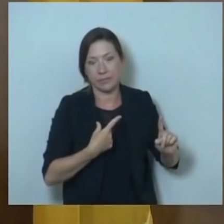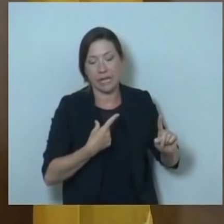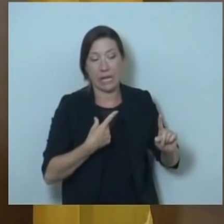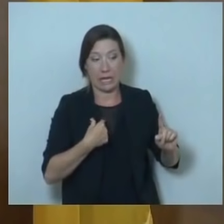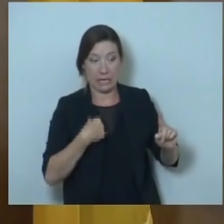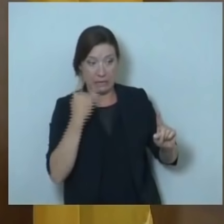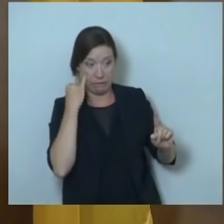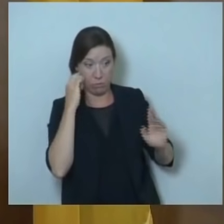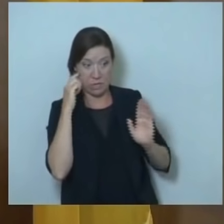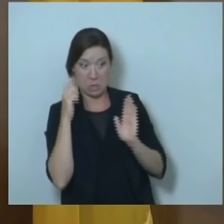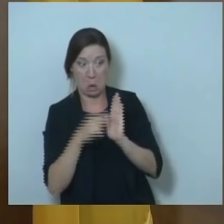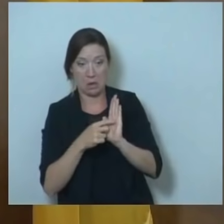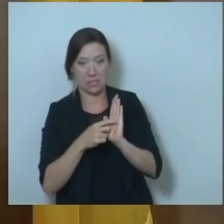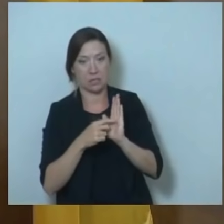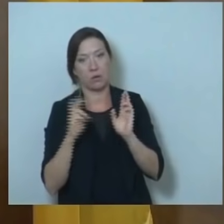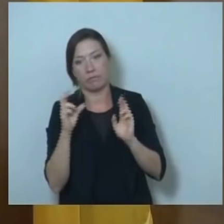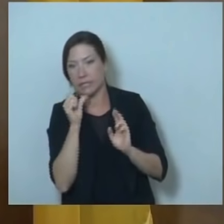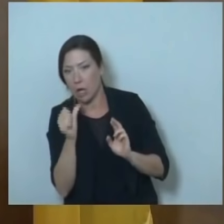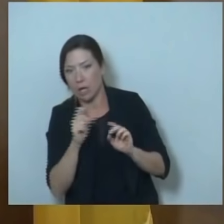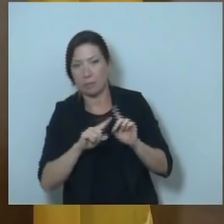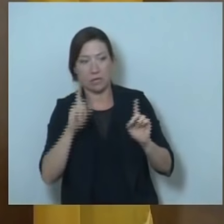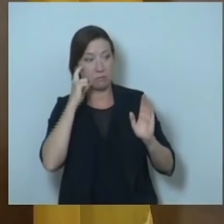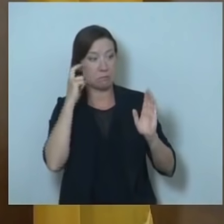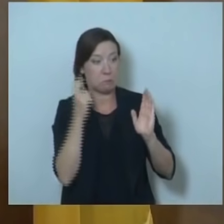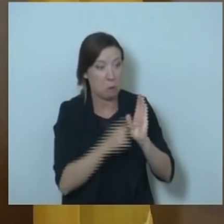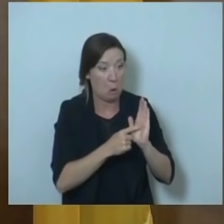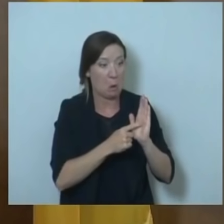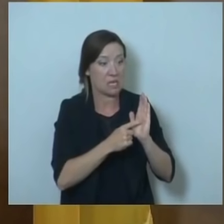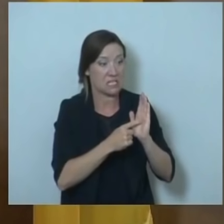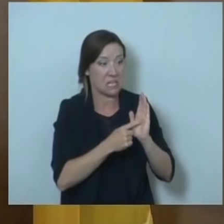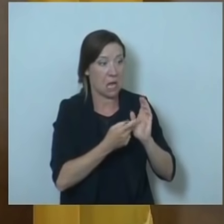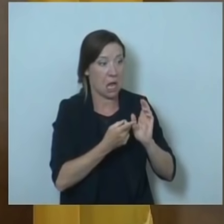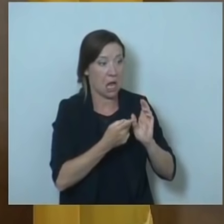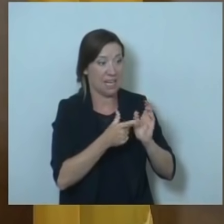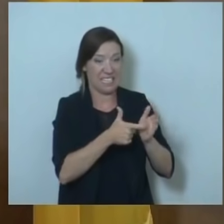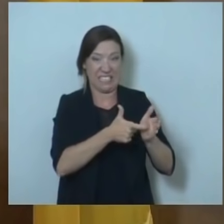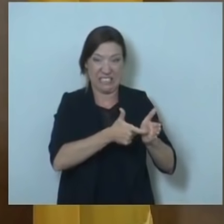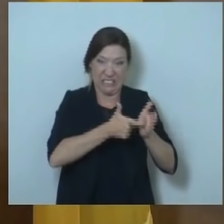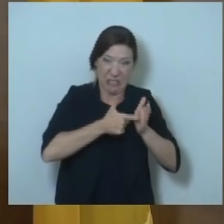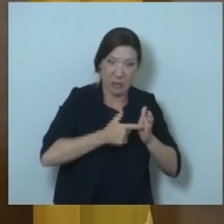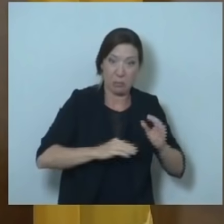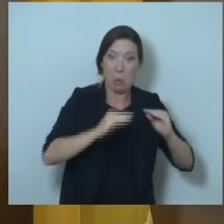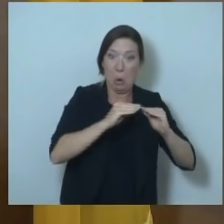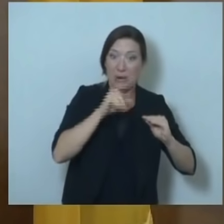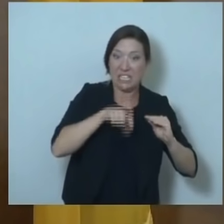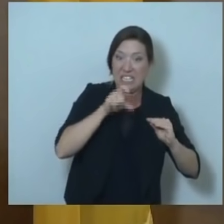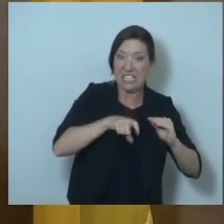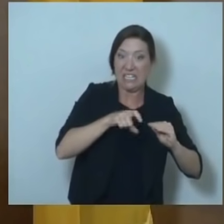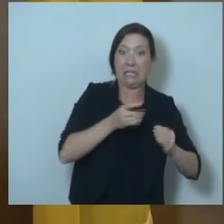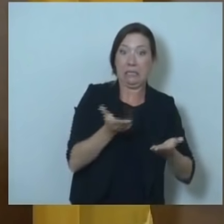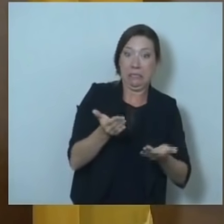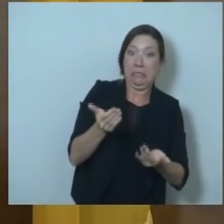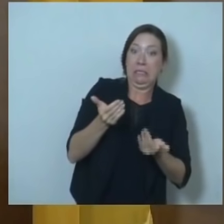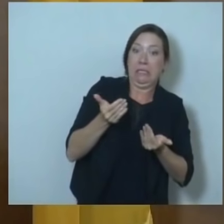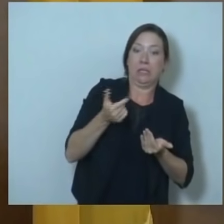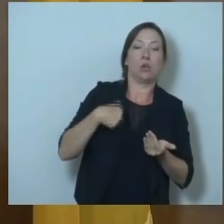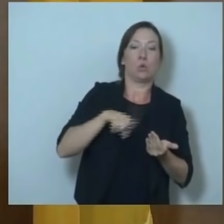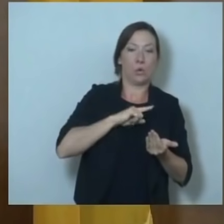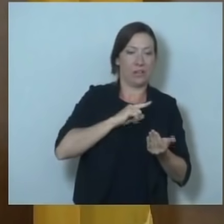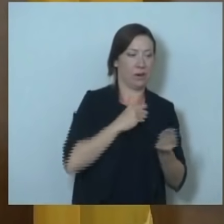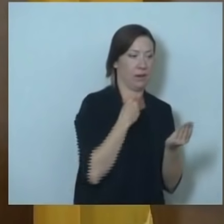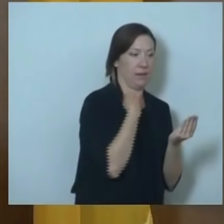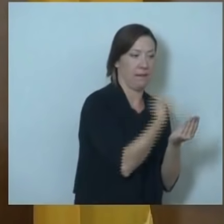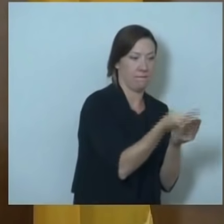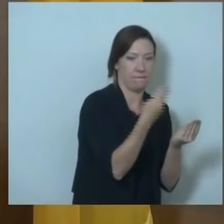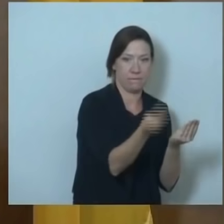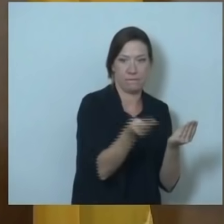increase in what's available to hospitals and healthcare workers, that we're distributing appropriate PPE where it needs to